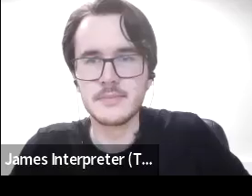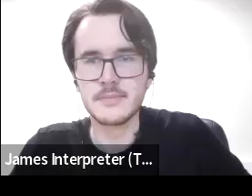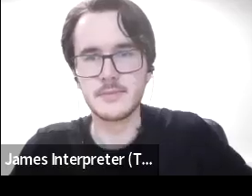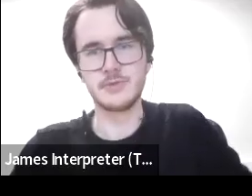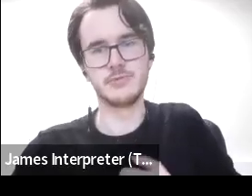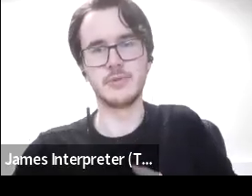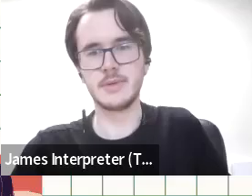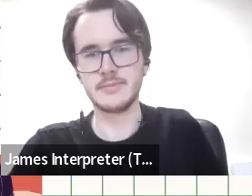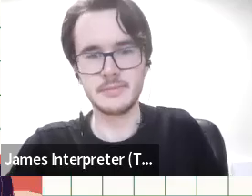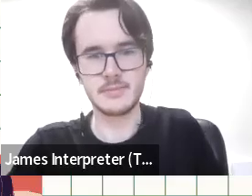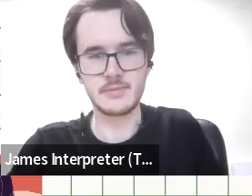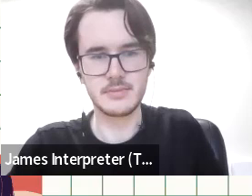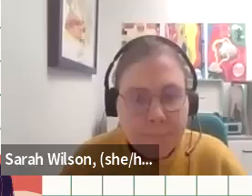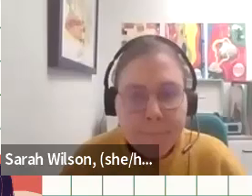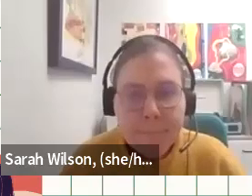that.